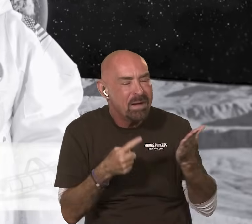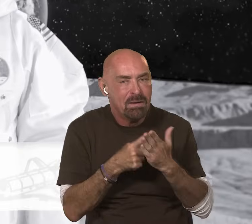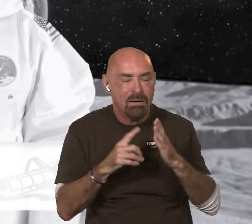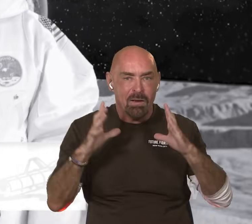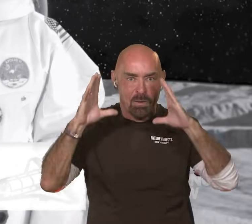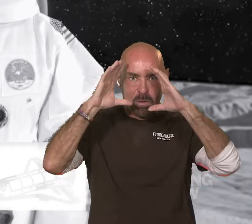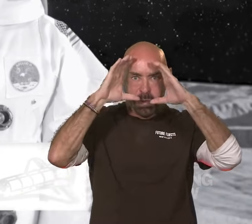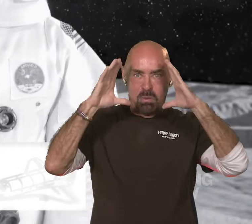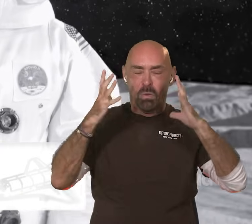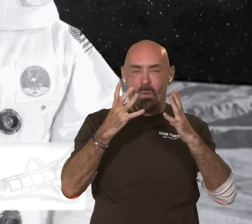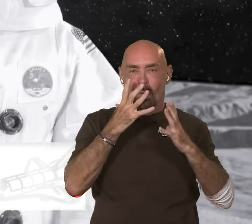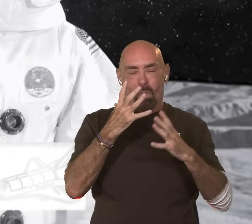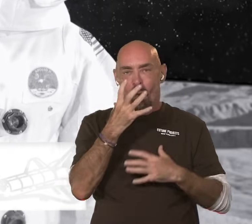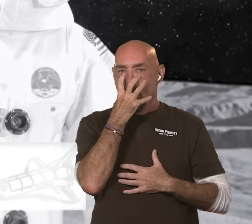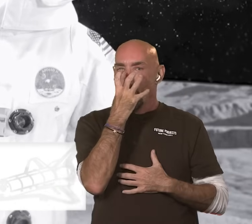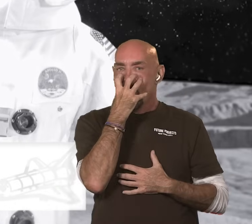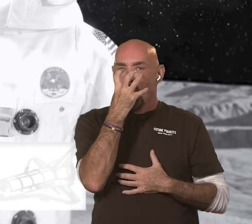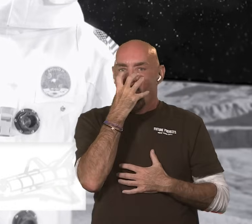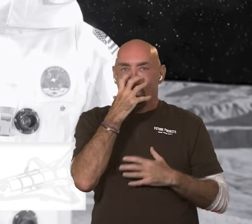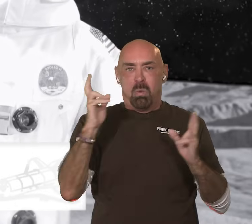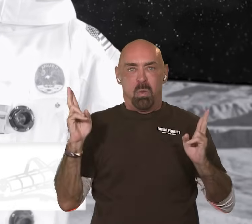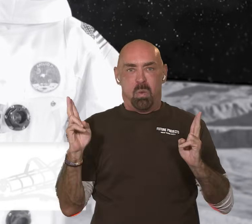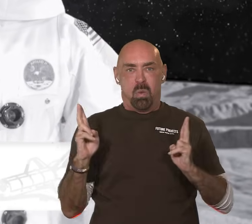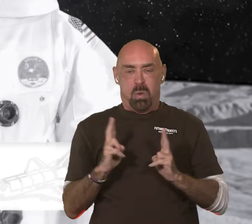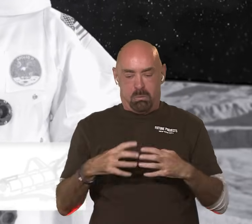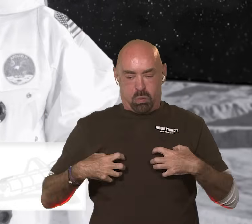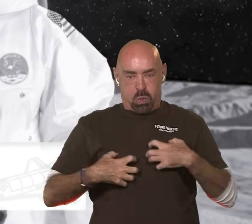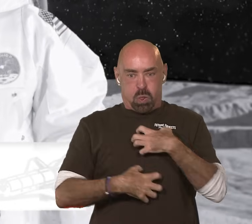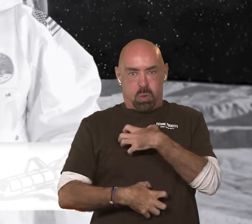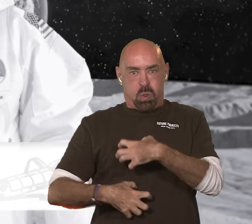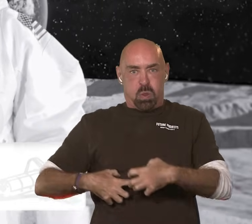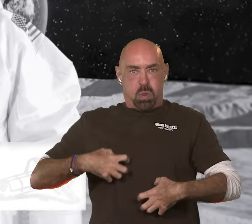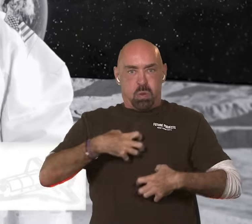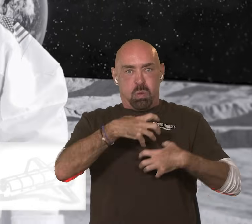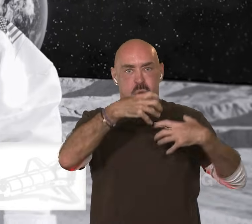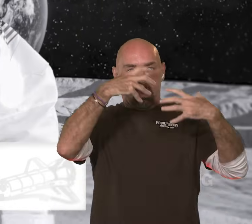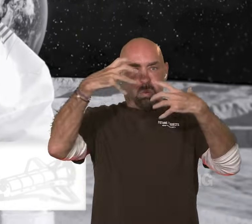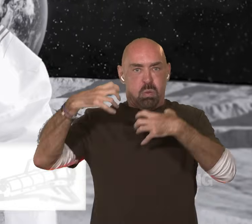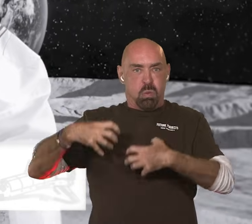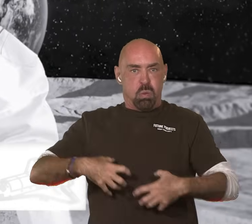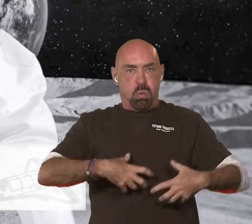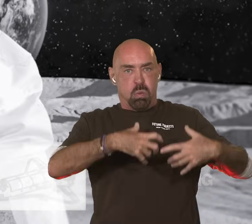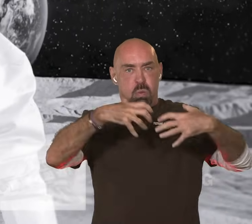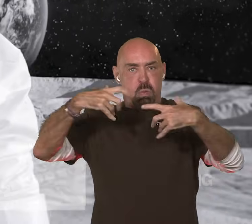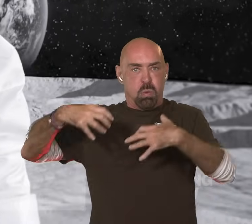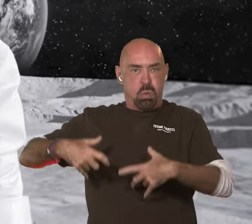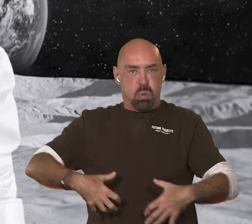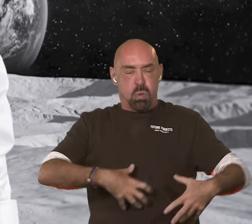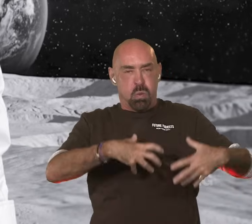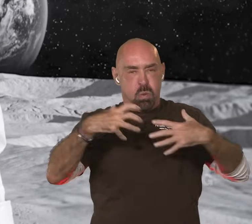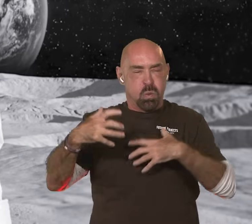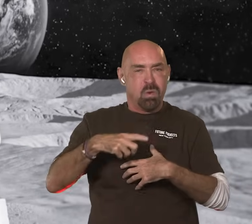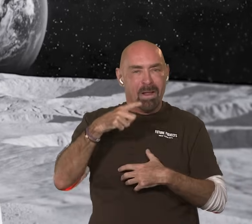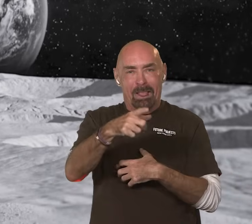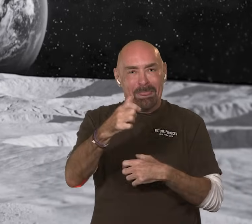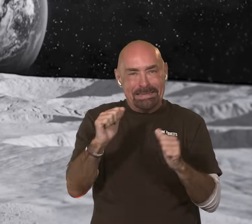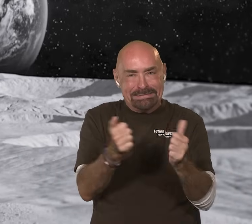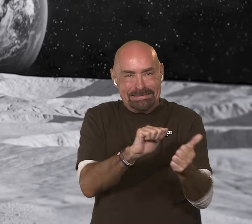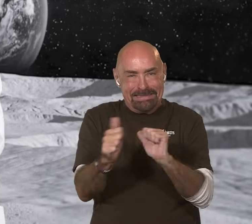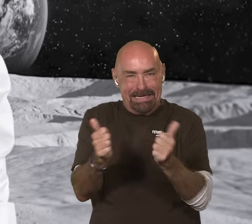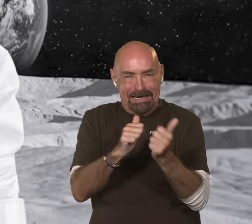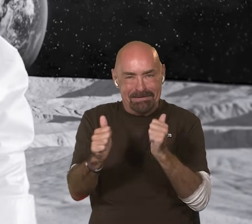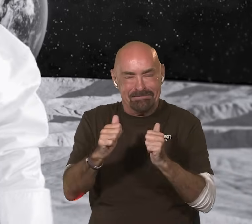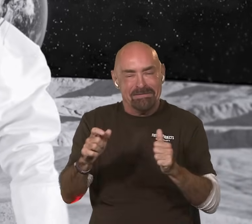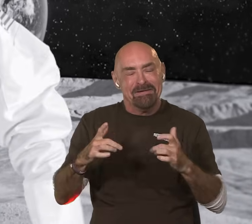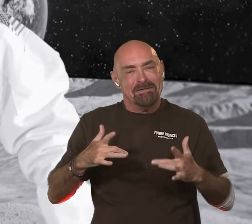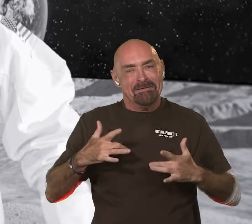Wow. I don't know if it's my dwindling oxygen levels or the fact that my internal organs are floating weightlessly around my body. Man, this game is